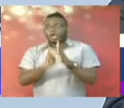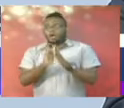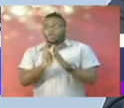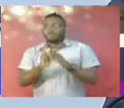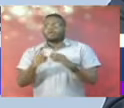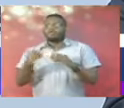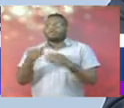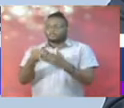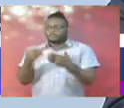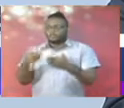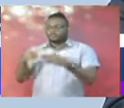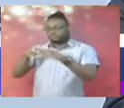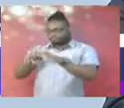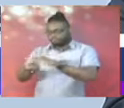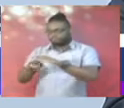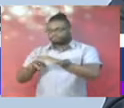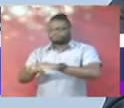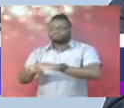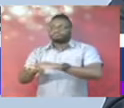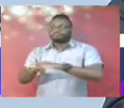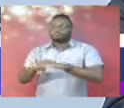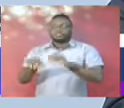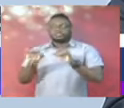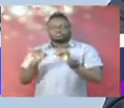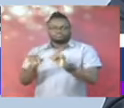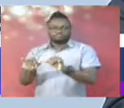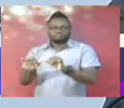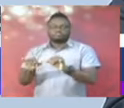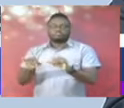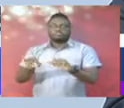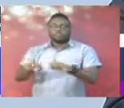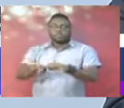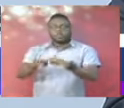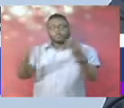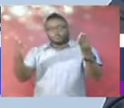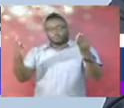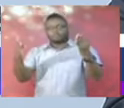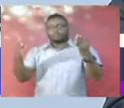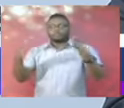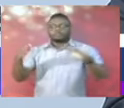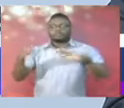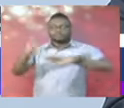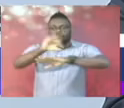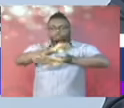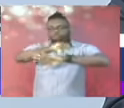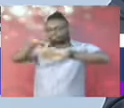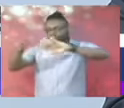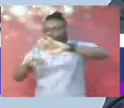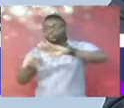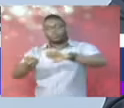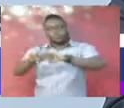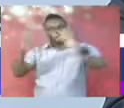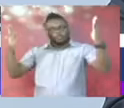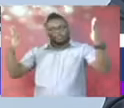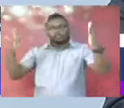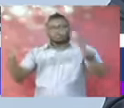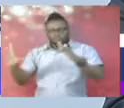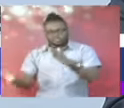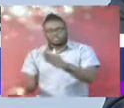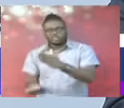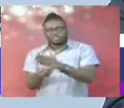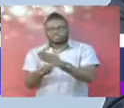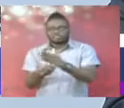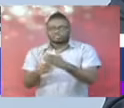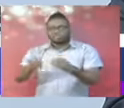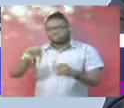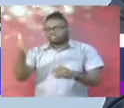the same with the opening of the borders, and we actually added in for that category, which is children, another test between days 3